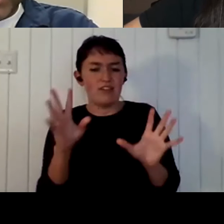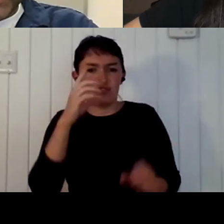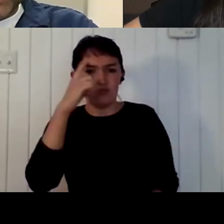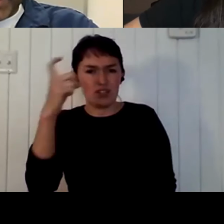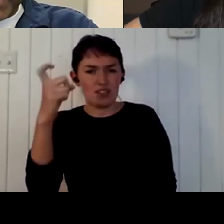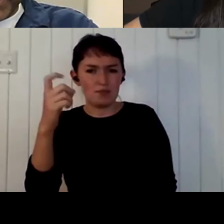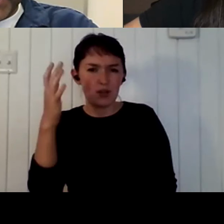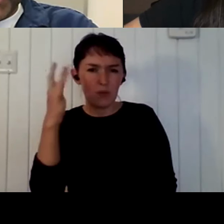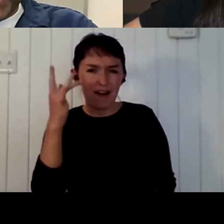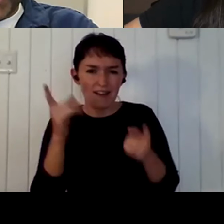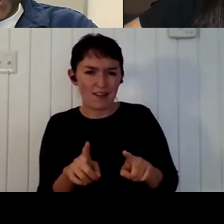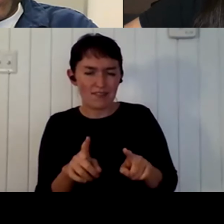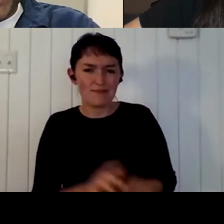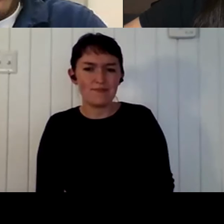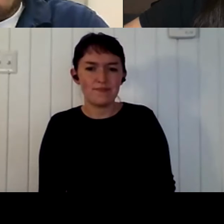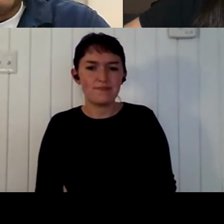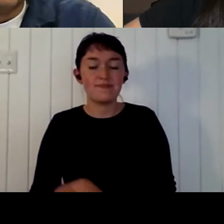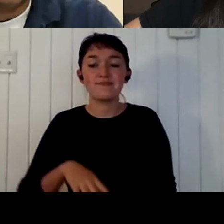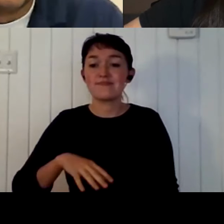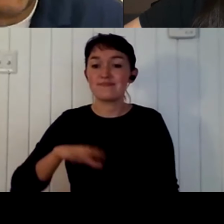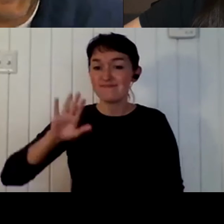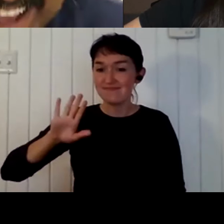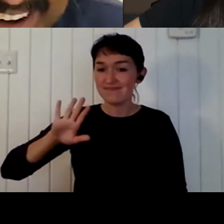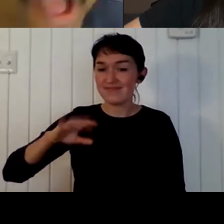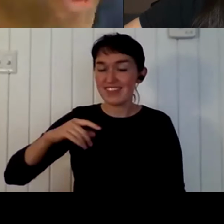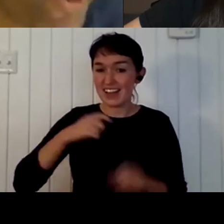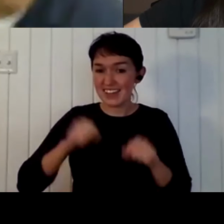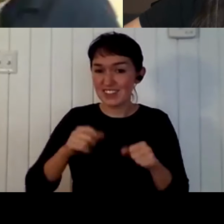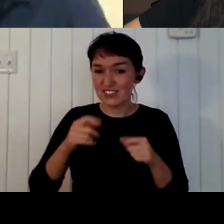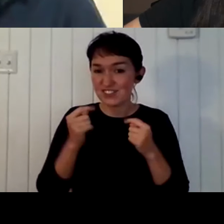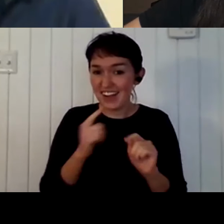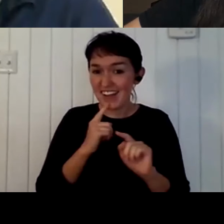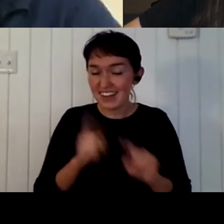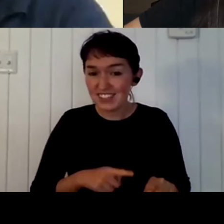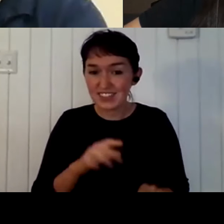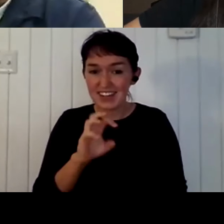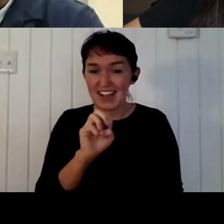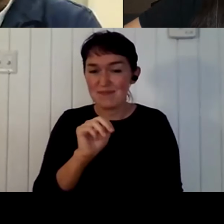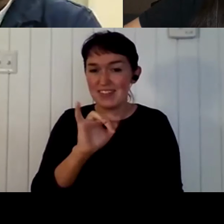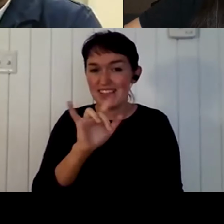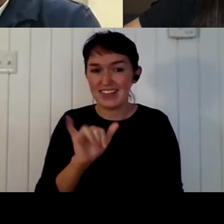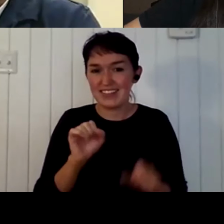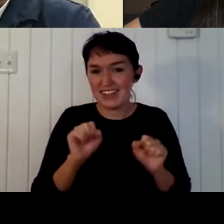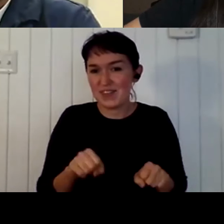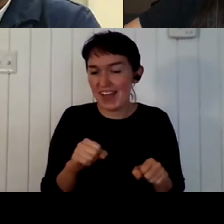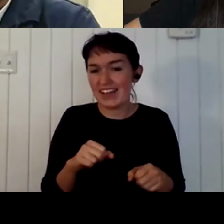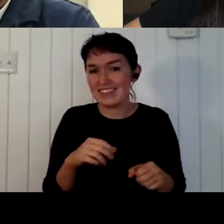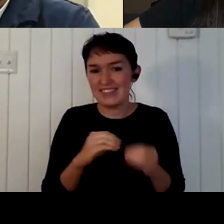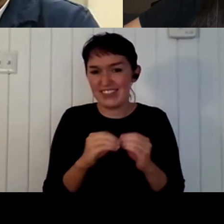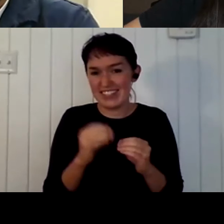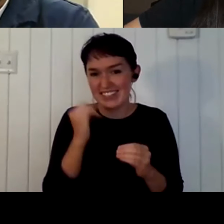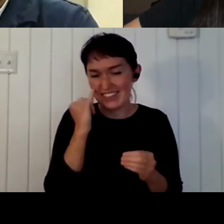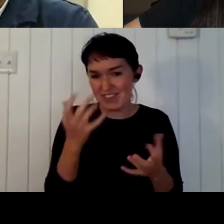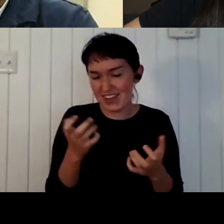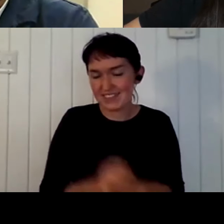I can take a stab, Emily, and then you can correct me when I get around. Okay, so it's interesting.